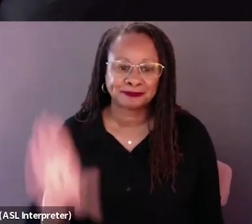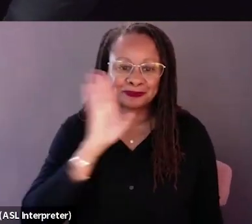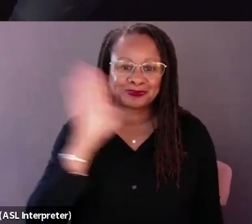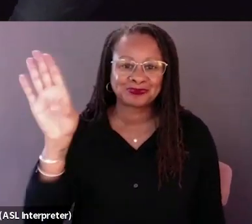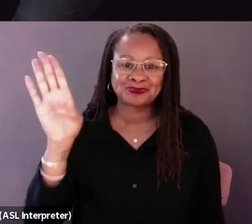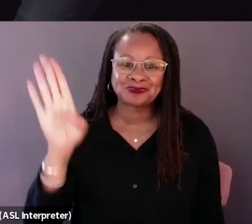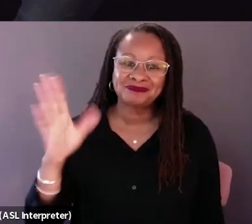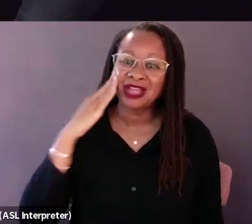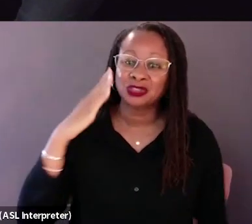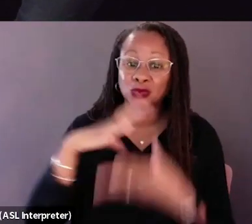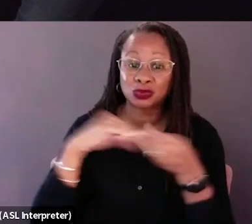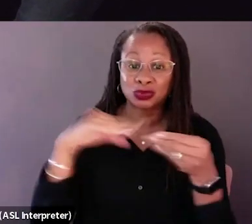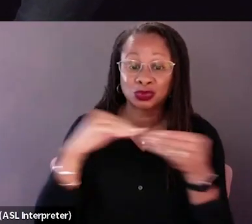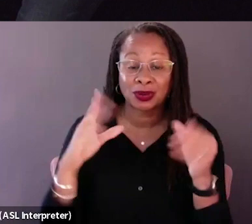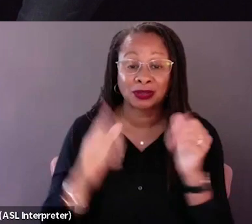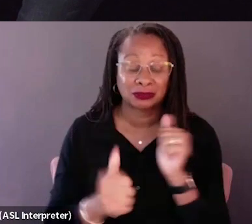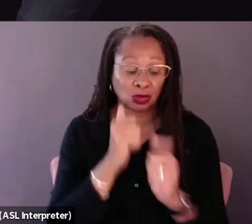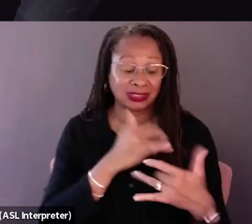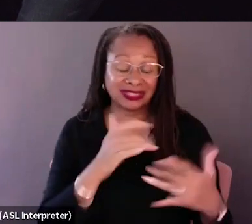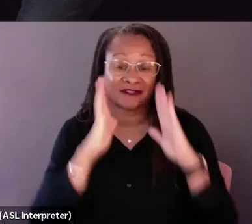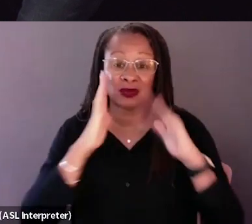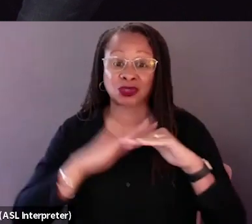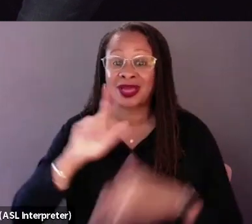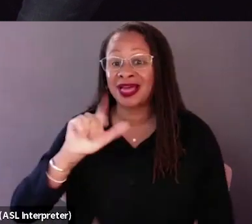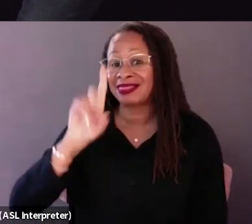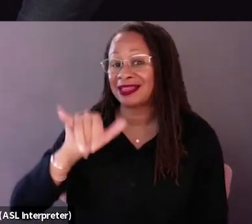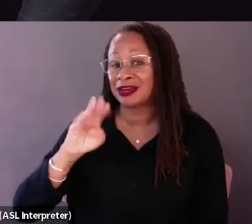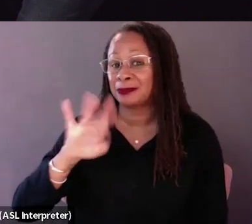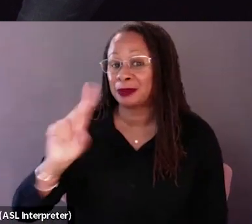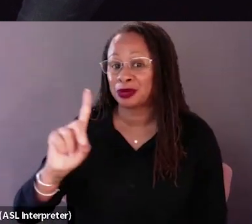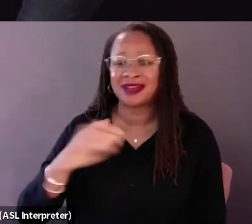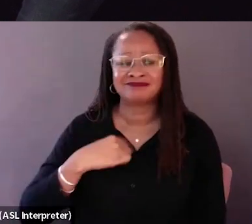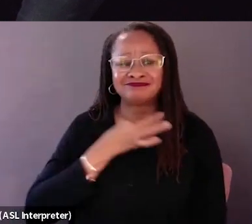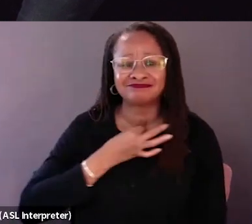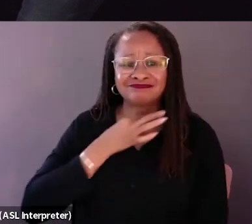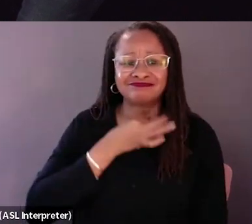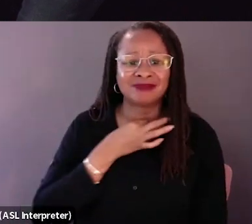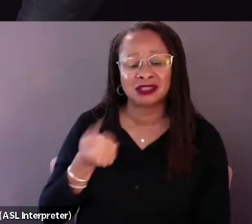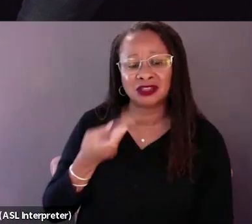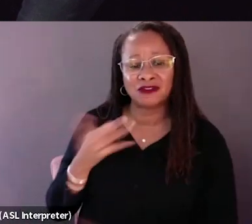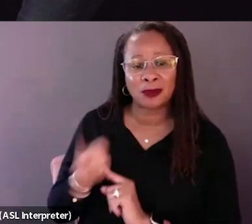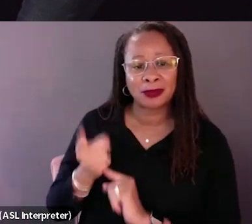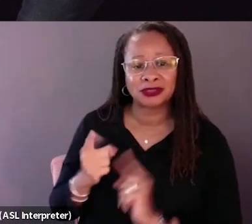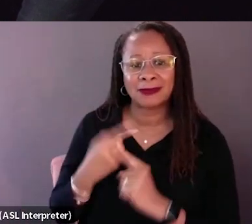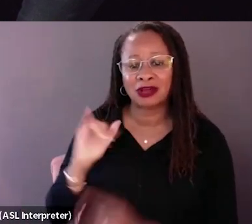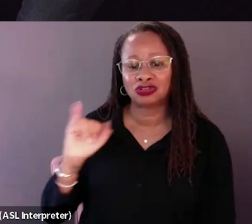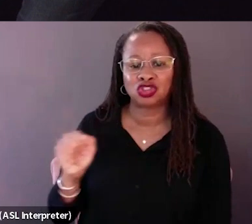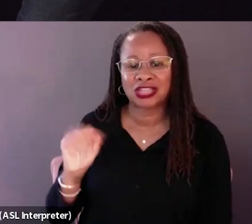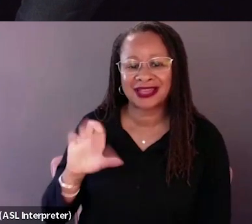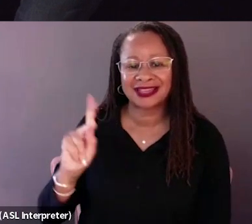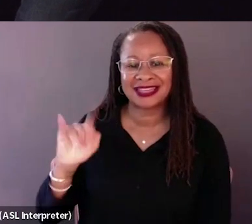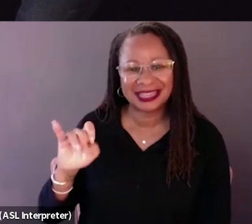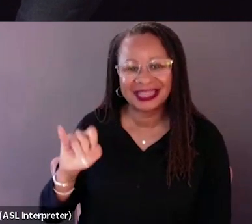this story was mostly focused on Lady Bird, but I was just curious because there was a couple moments about Jackie in there,